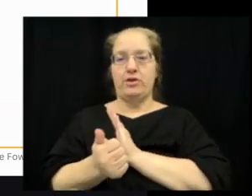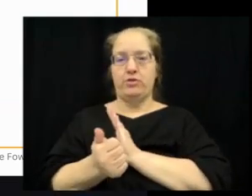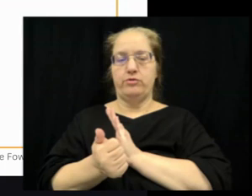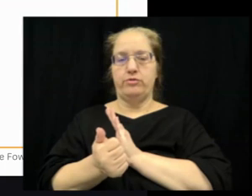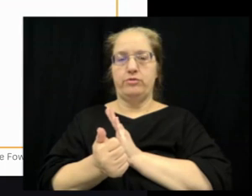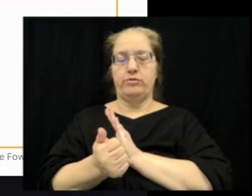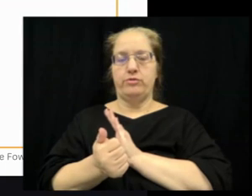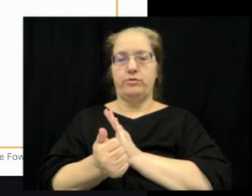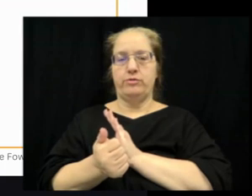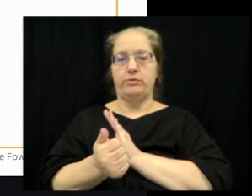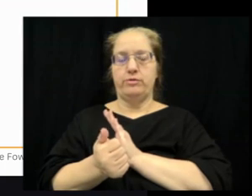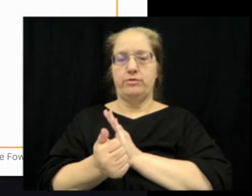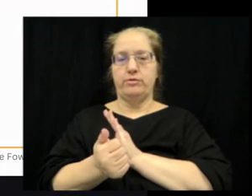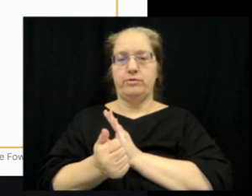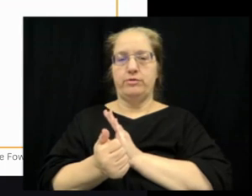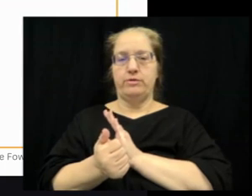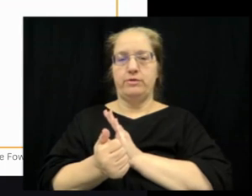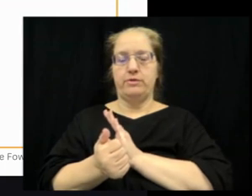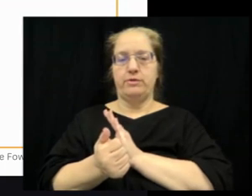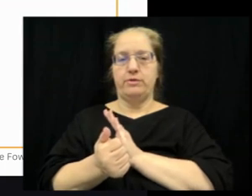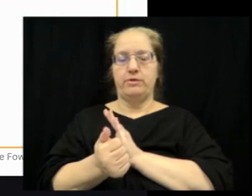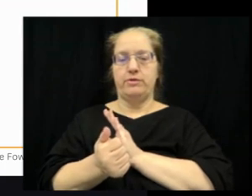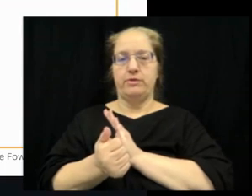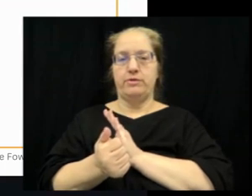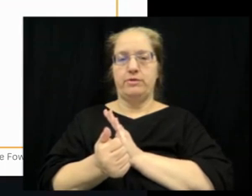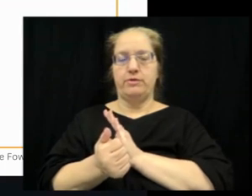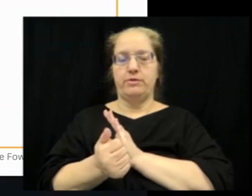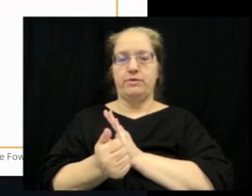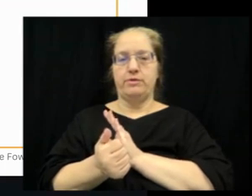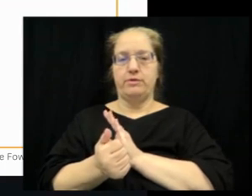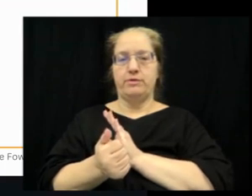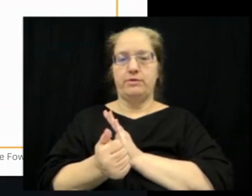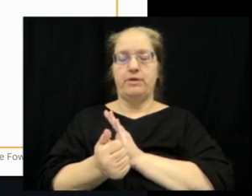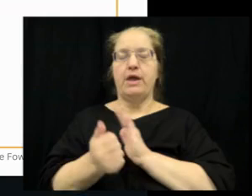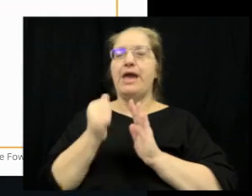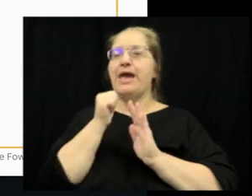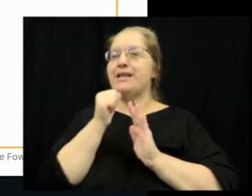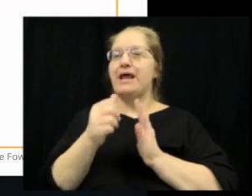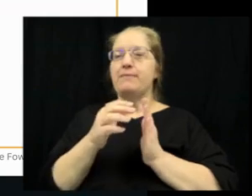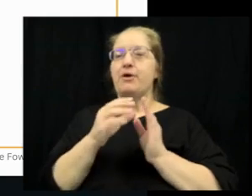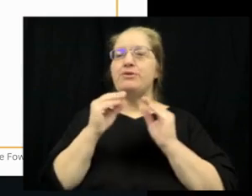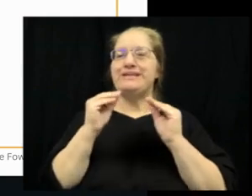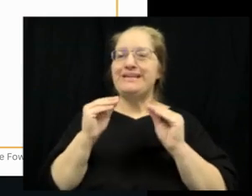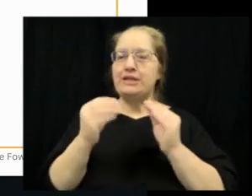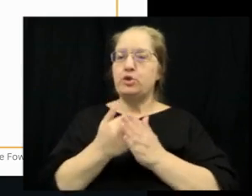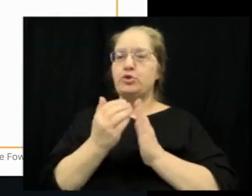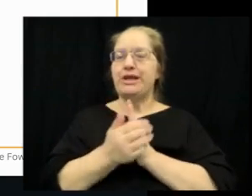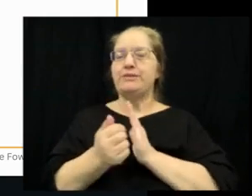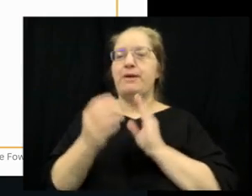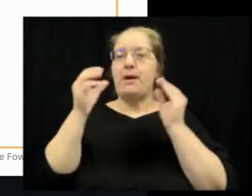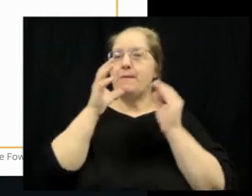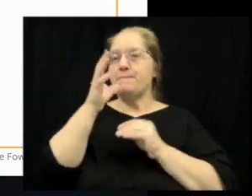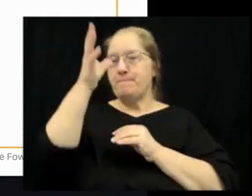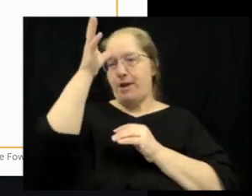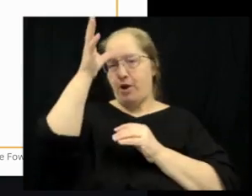using new skills and teaching new skills. It's about parents demonstrating Yes. how to use